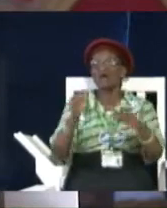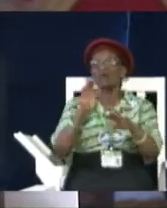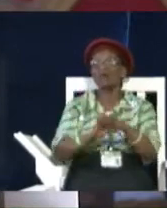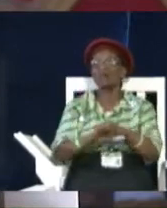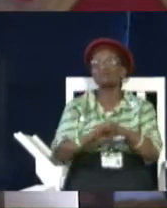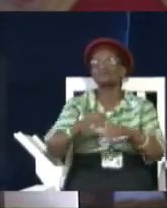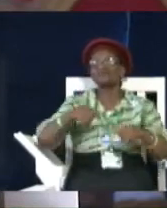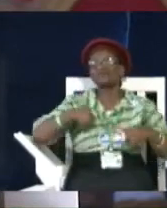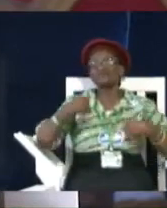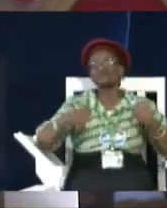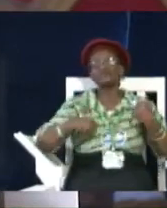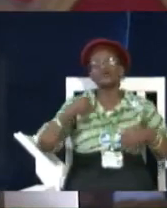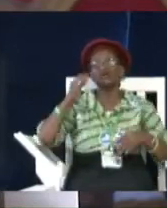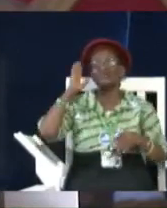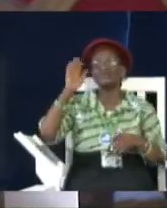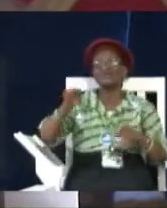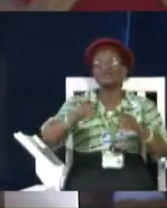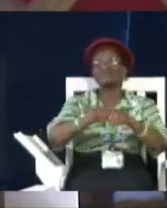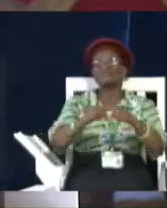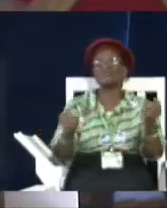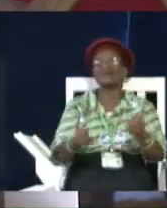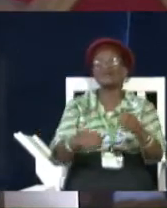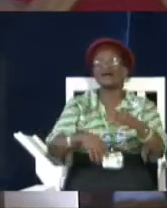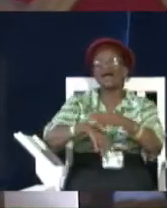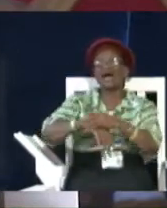joy will break out.